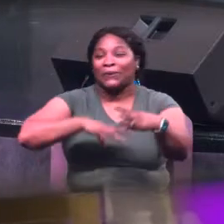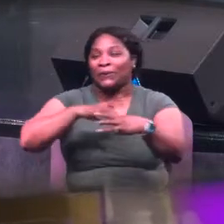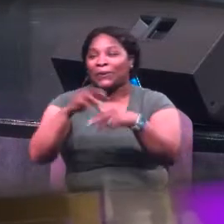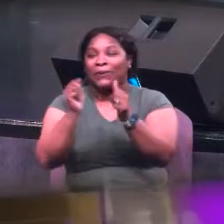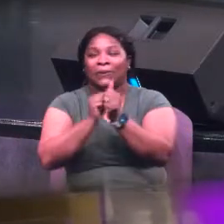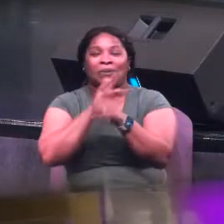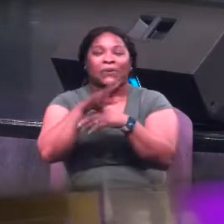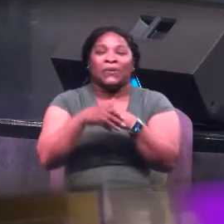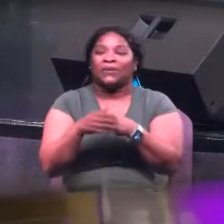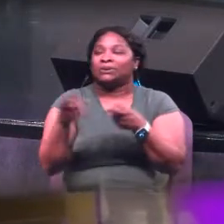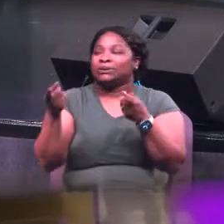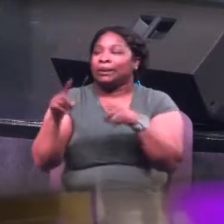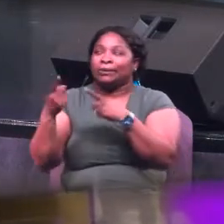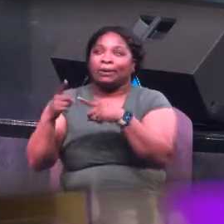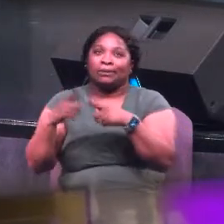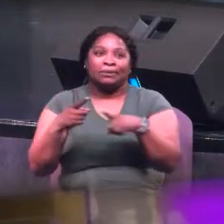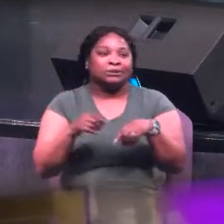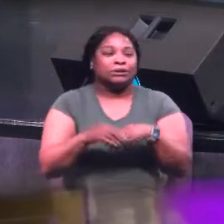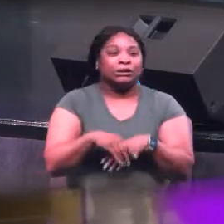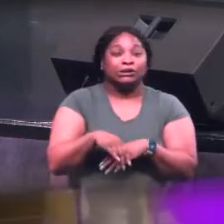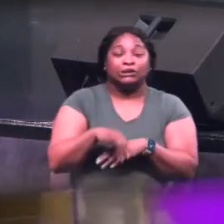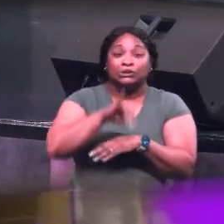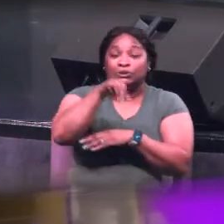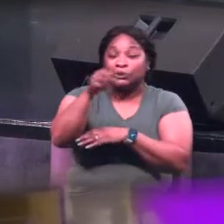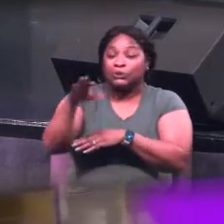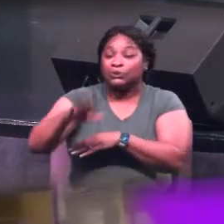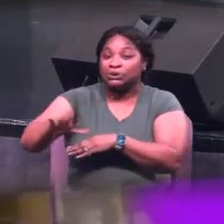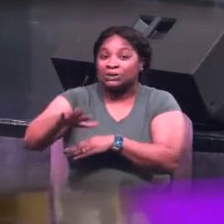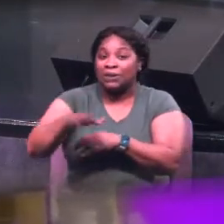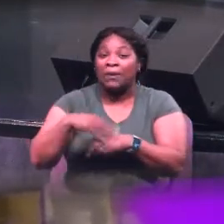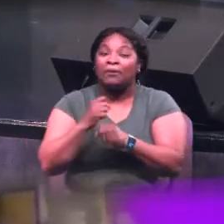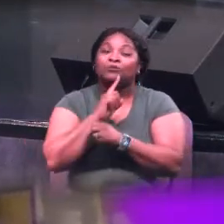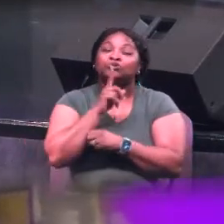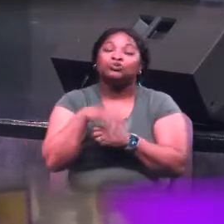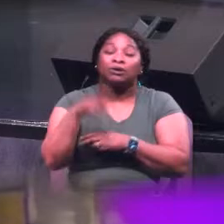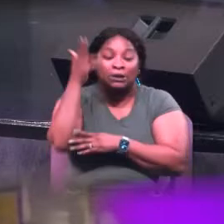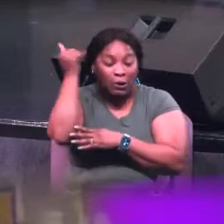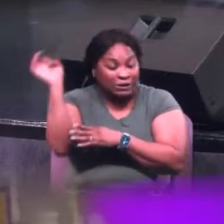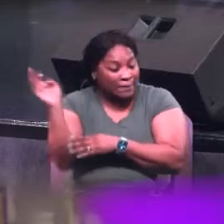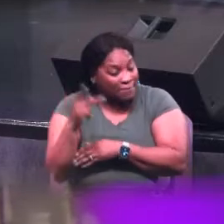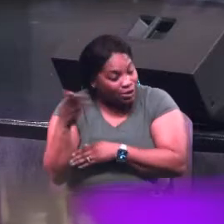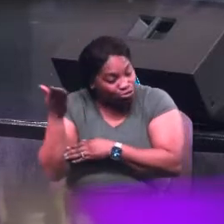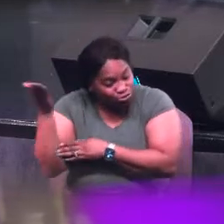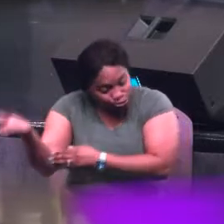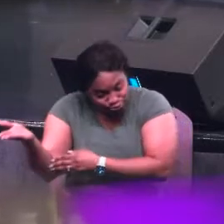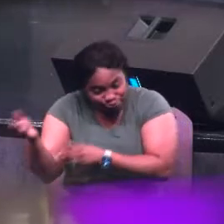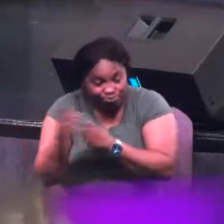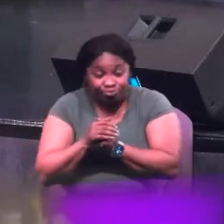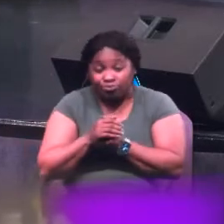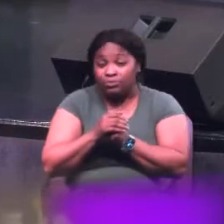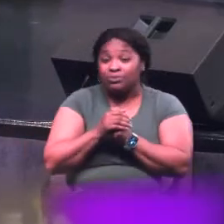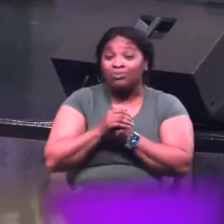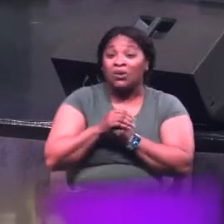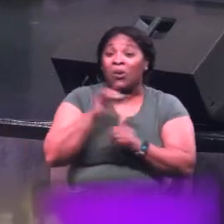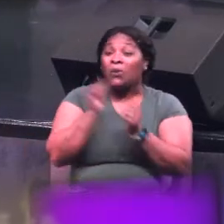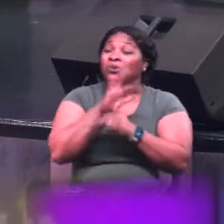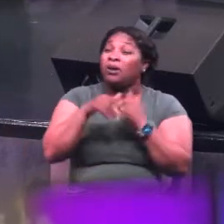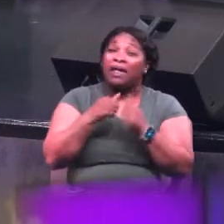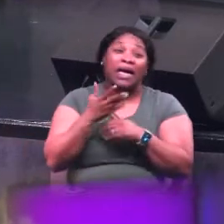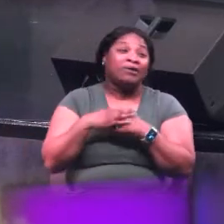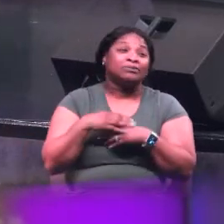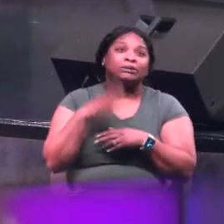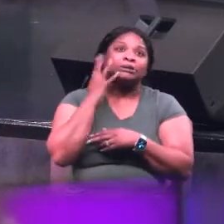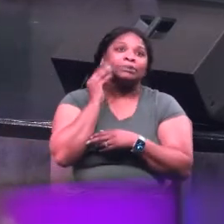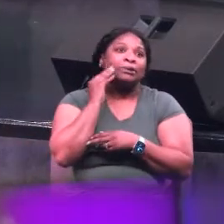all that's jumping off in Jerusalem, I'm going to make sure that I get this donkey back to you. With all that I got to deal with, all